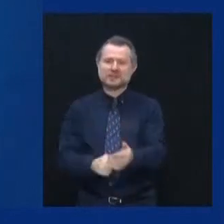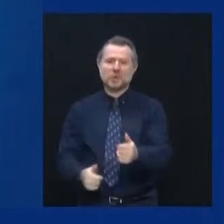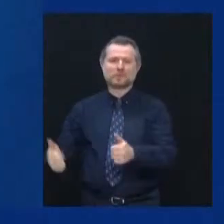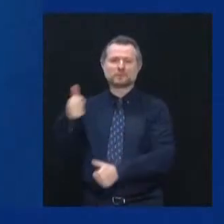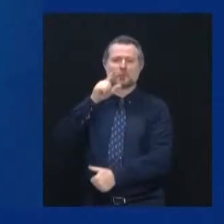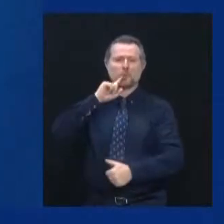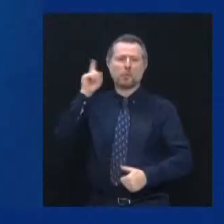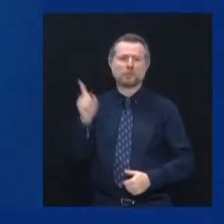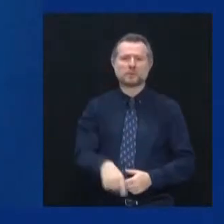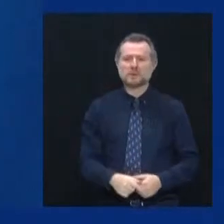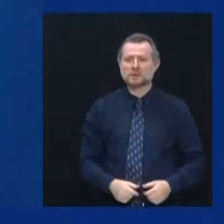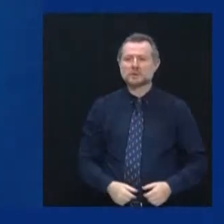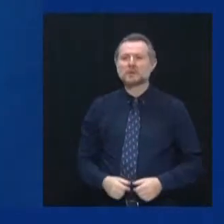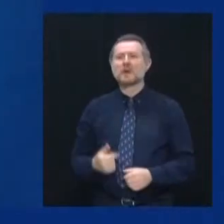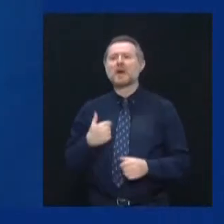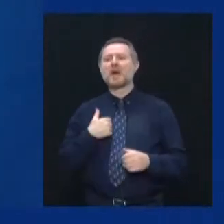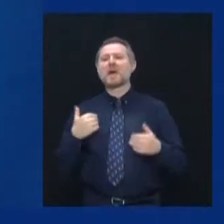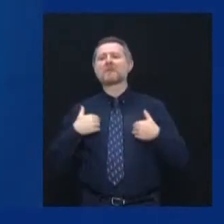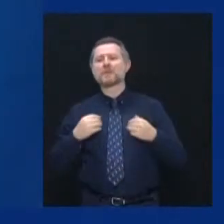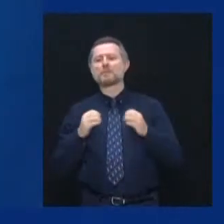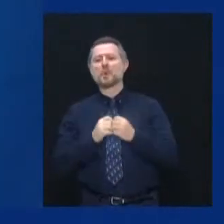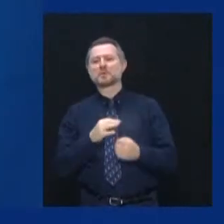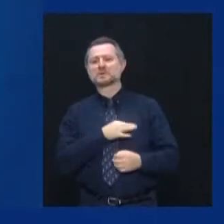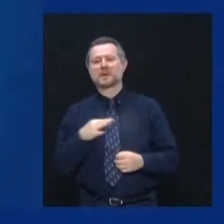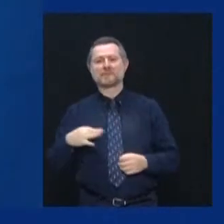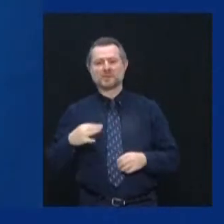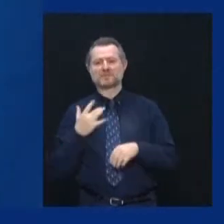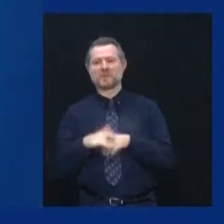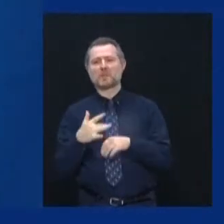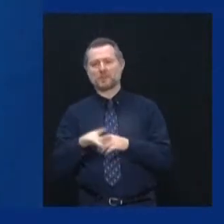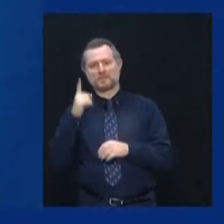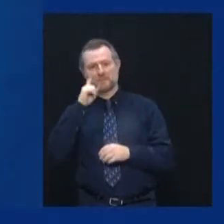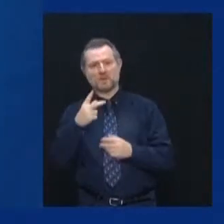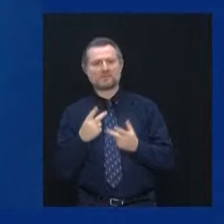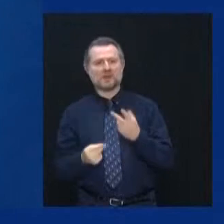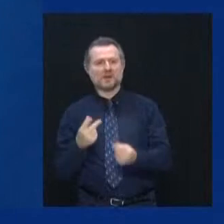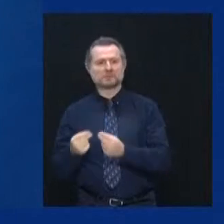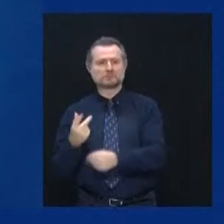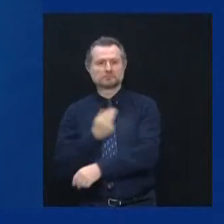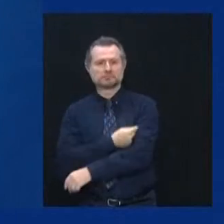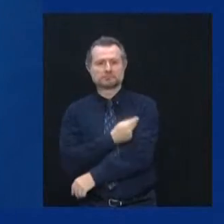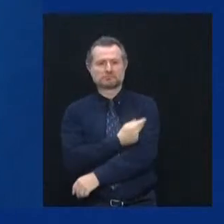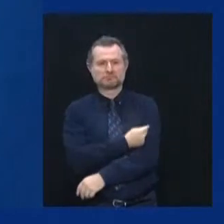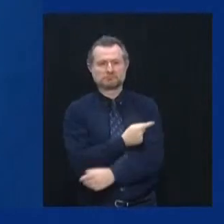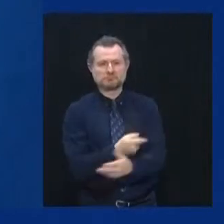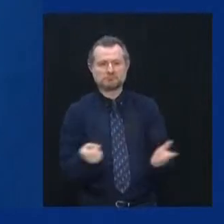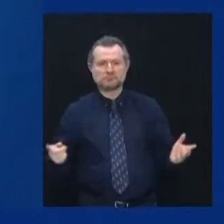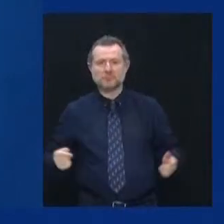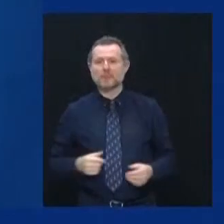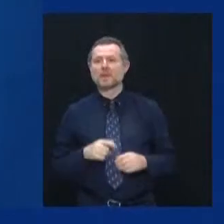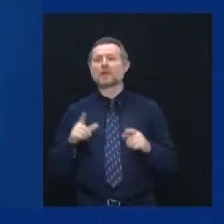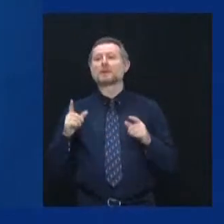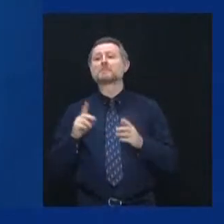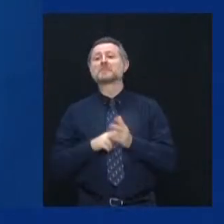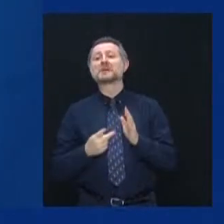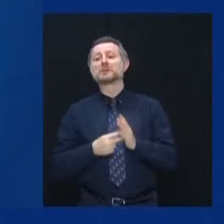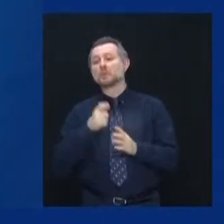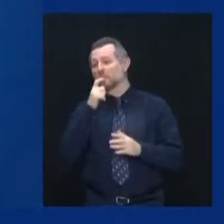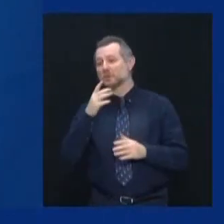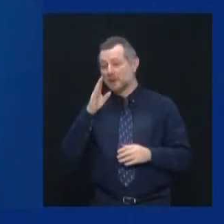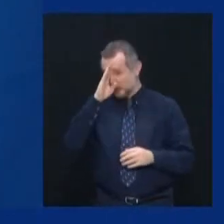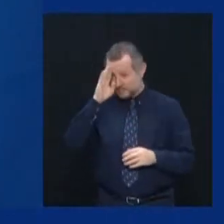additional staff eligible to do vaccinations. So hospitals, this